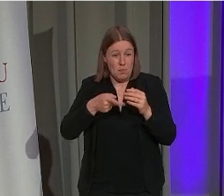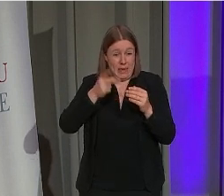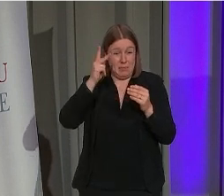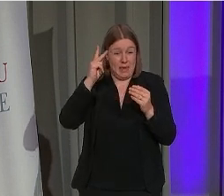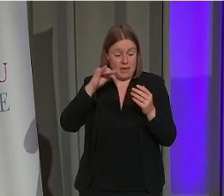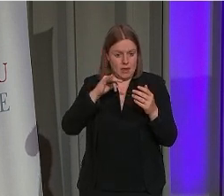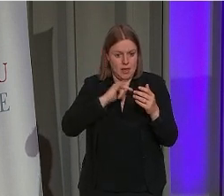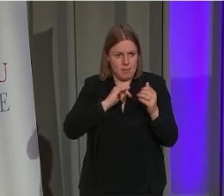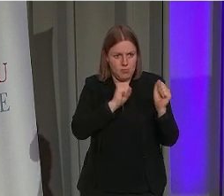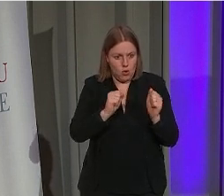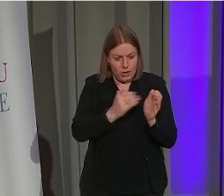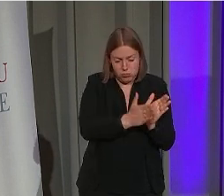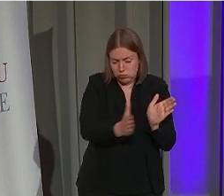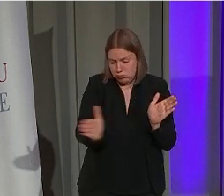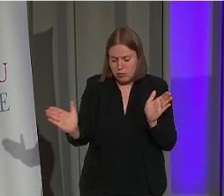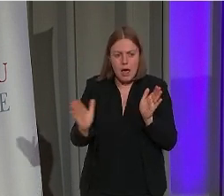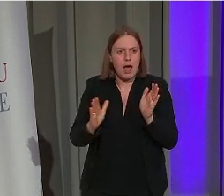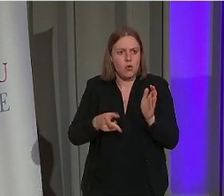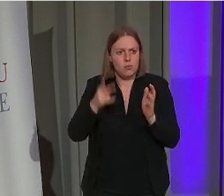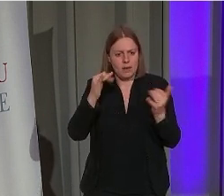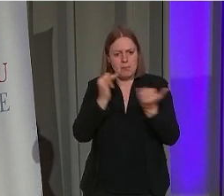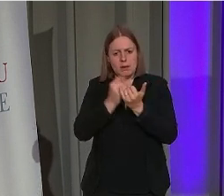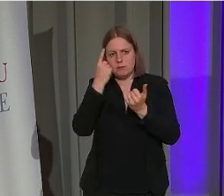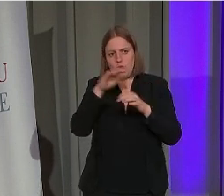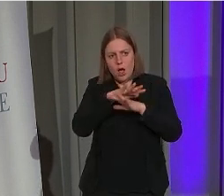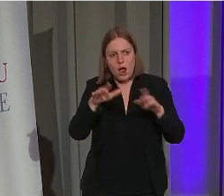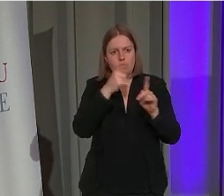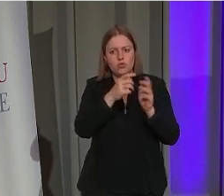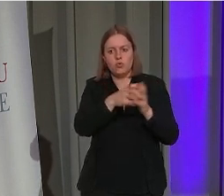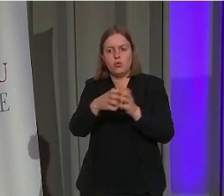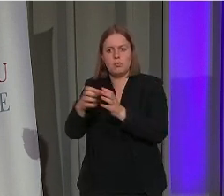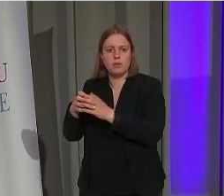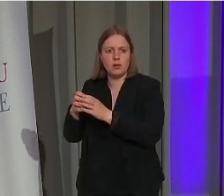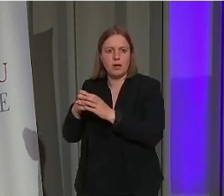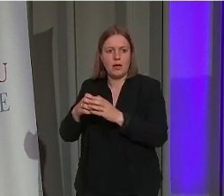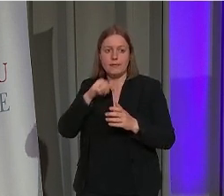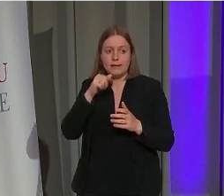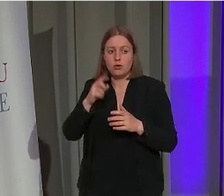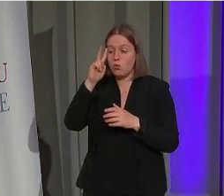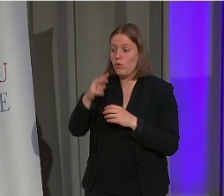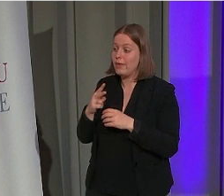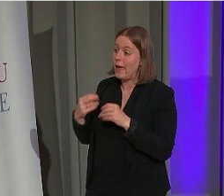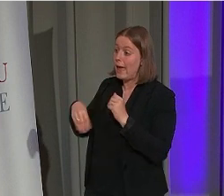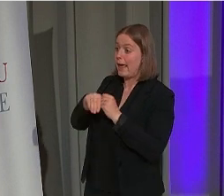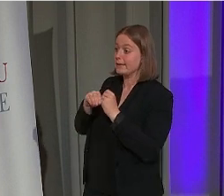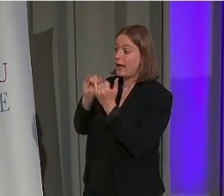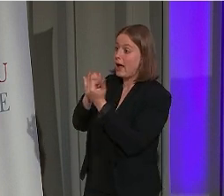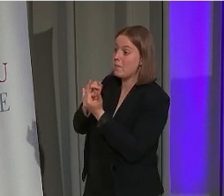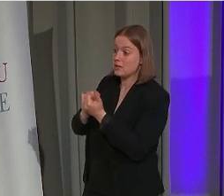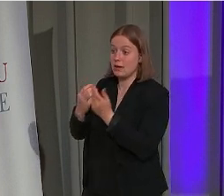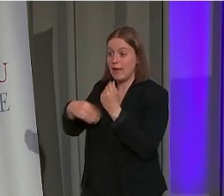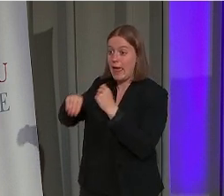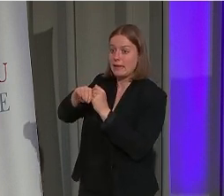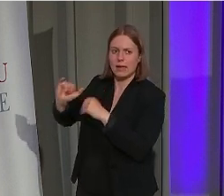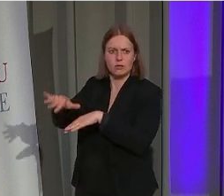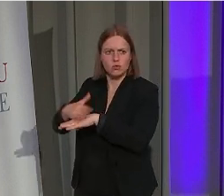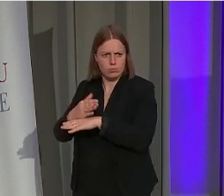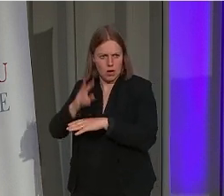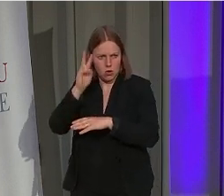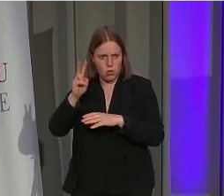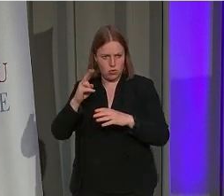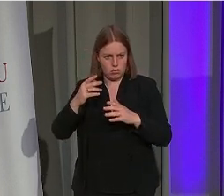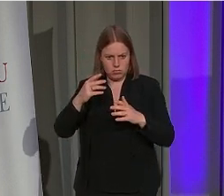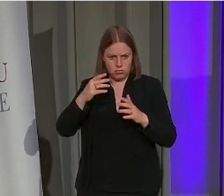more multi-sensory the approach is, the more it will be fitted for all of the target groups without having to add an